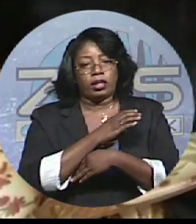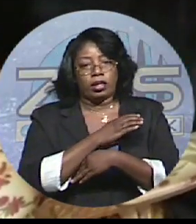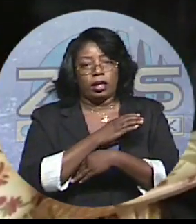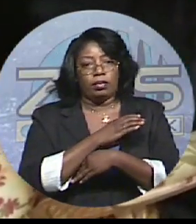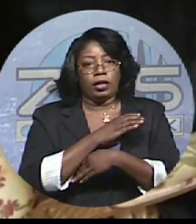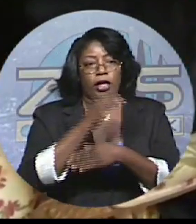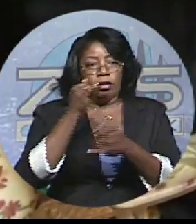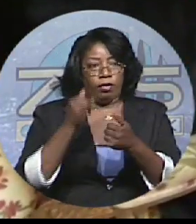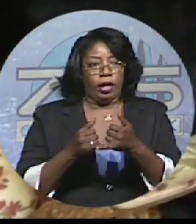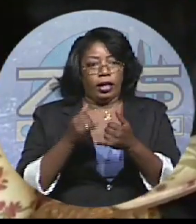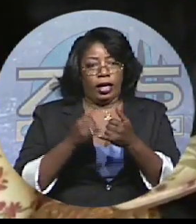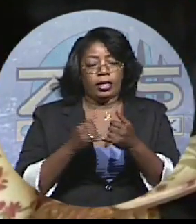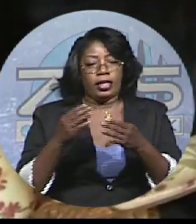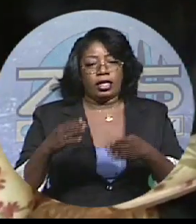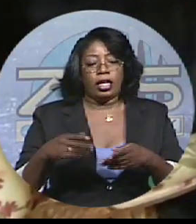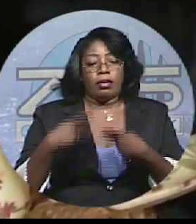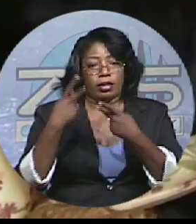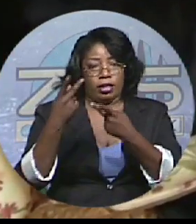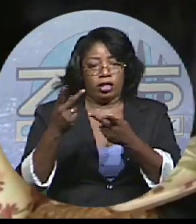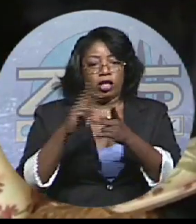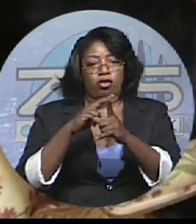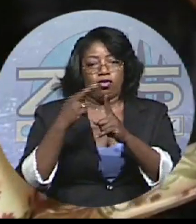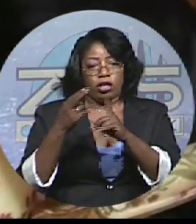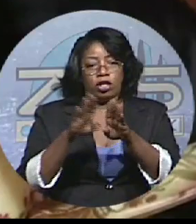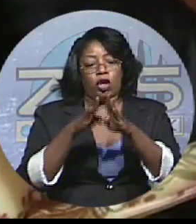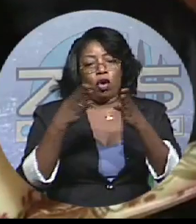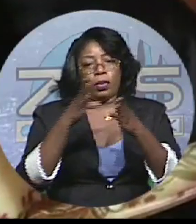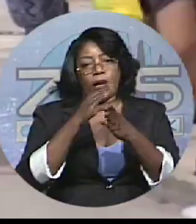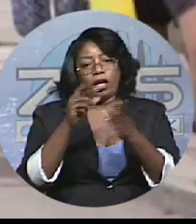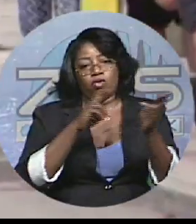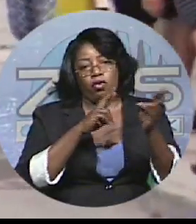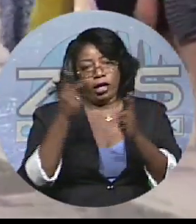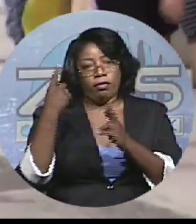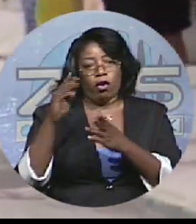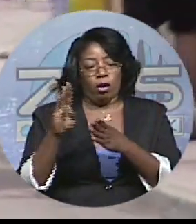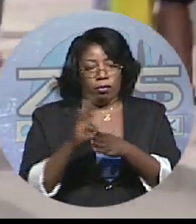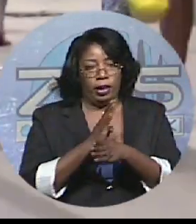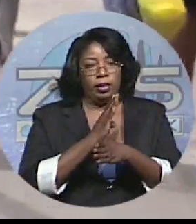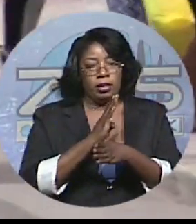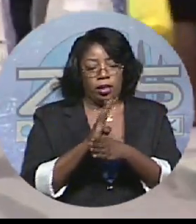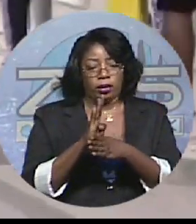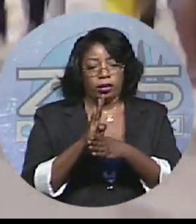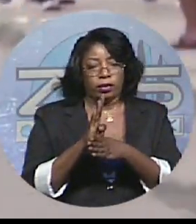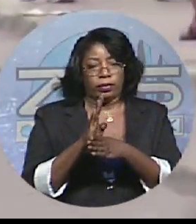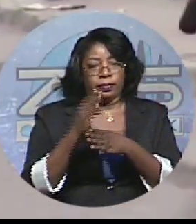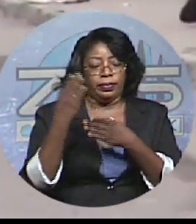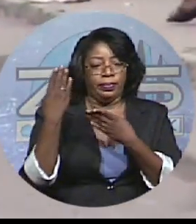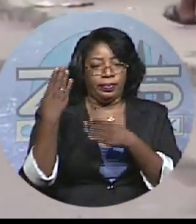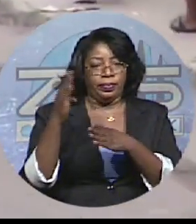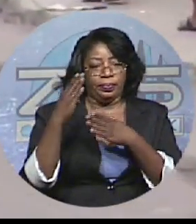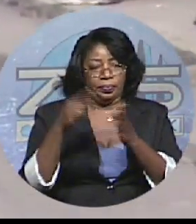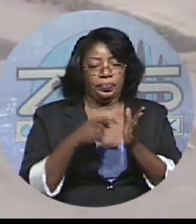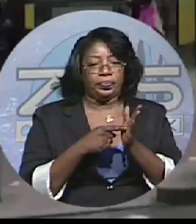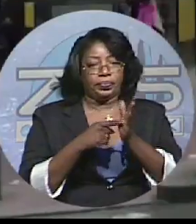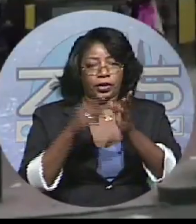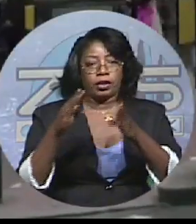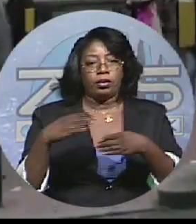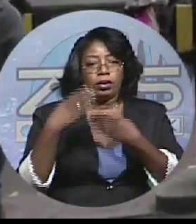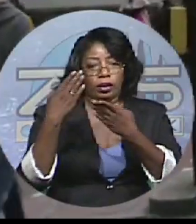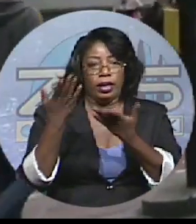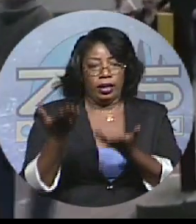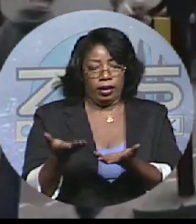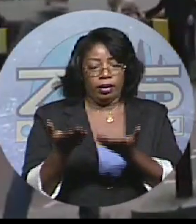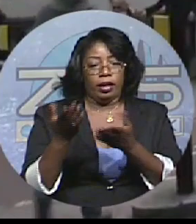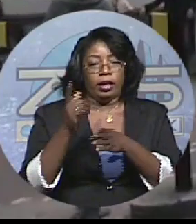is finalizing his presentation that the region is open and ready for business. The Bahamas will feature prominently in his presentation here in